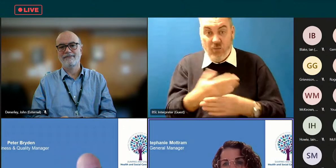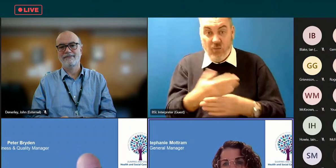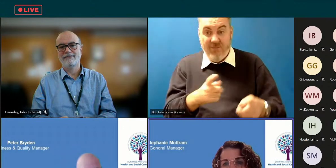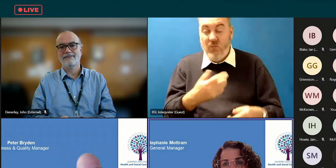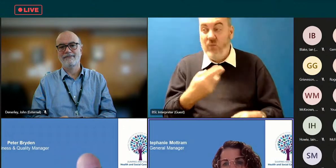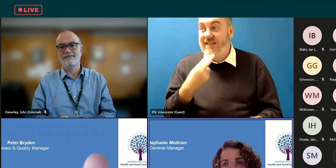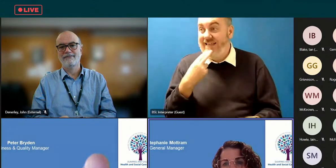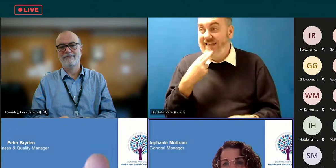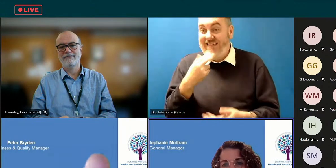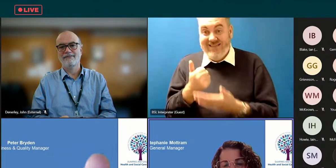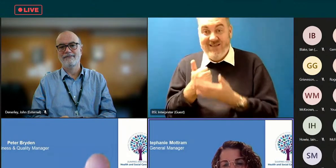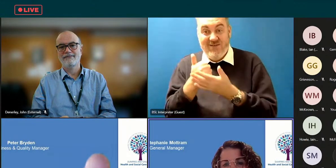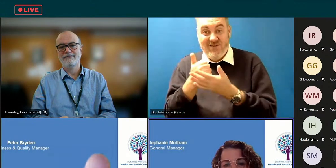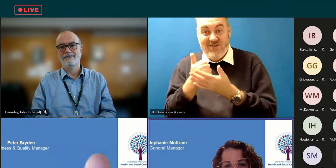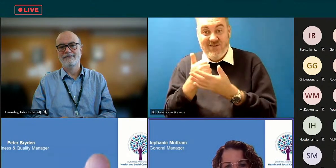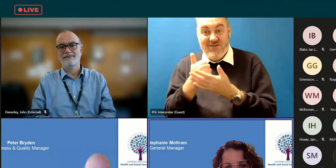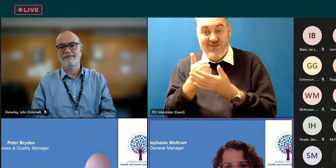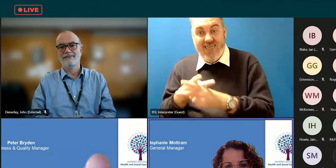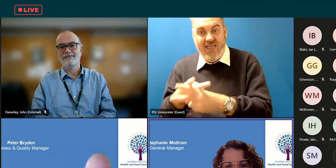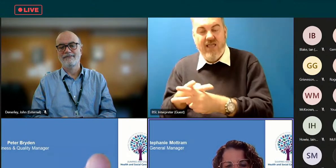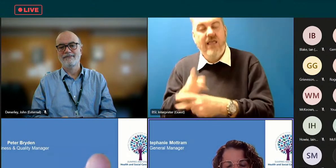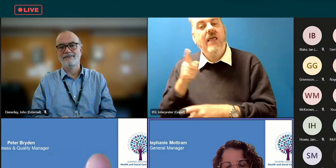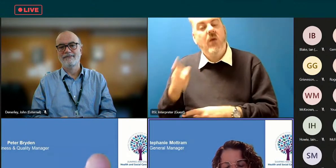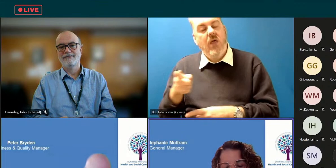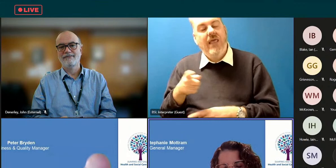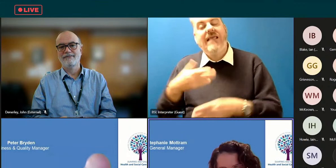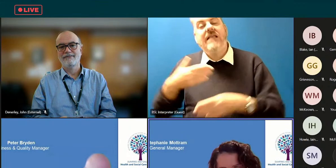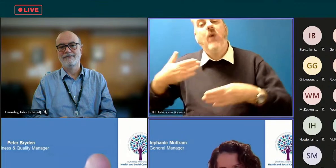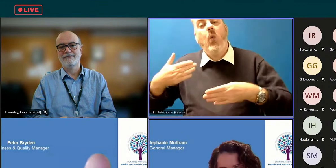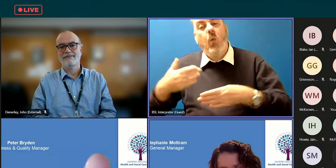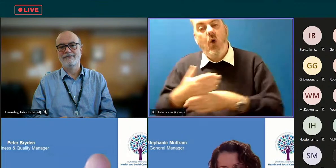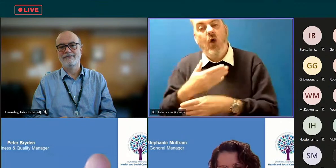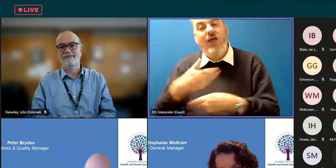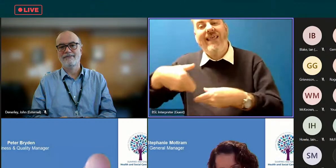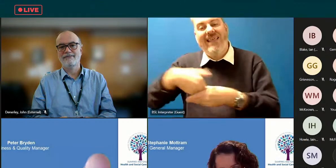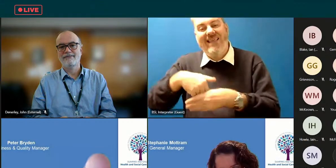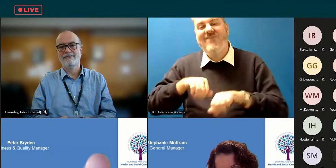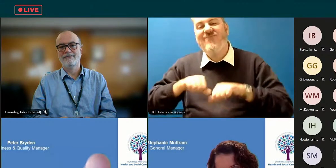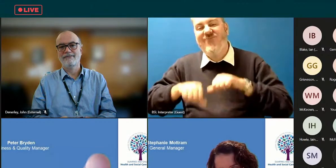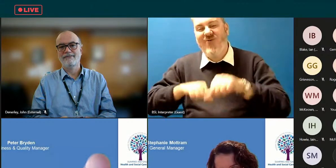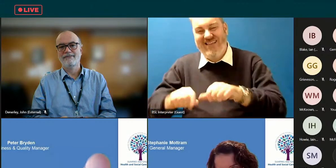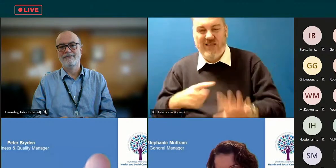needed. So it's work in progress is probably where I'm at.